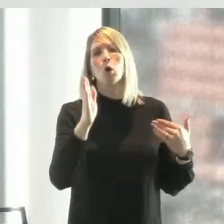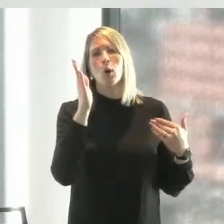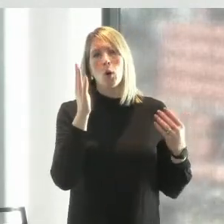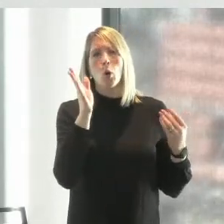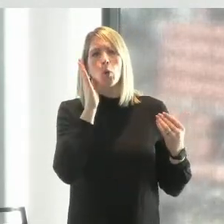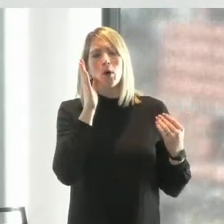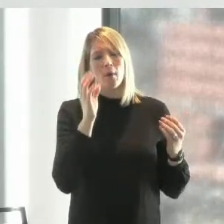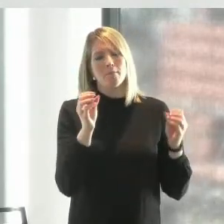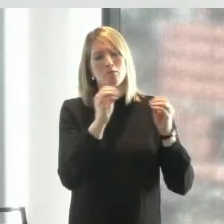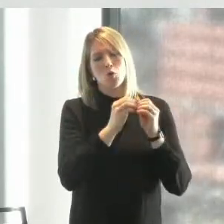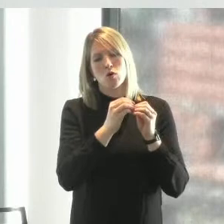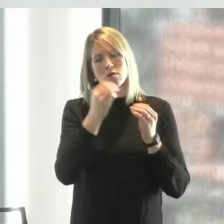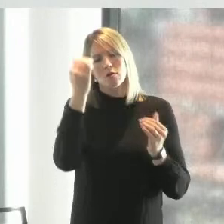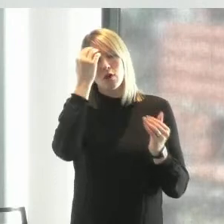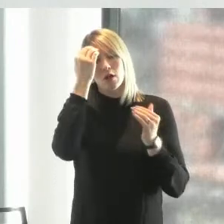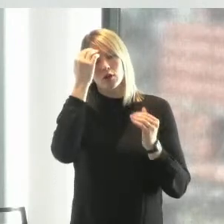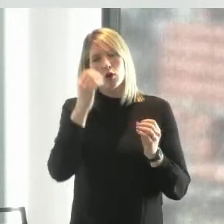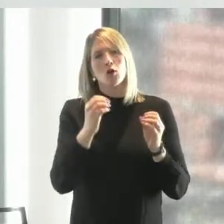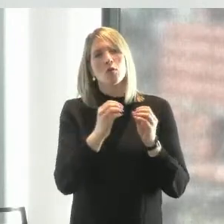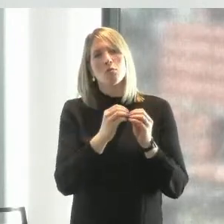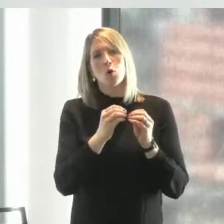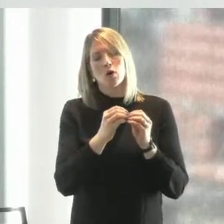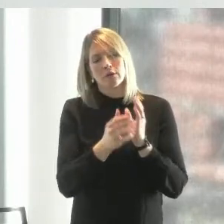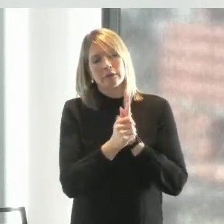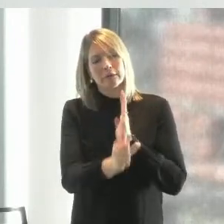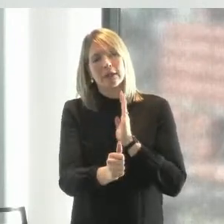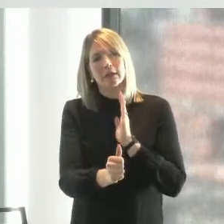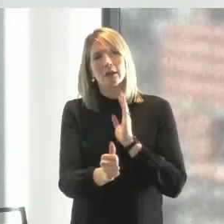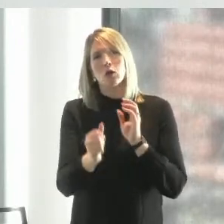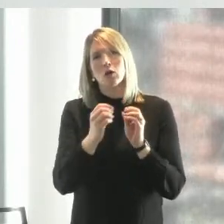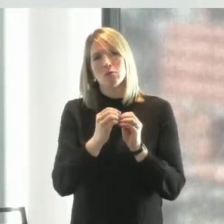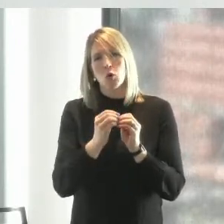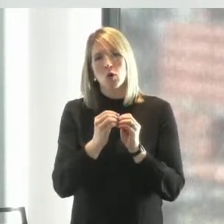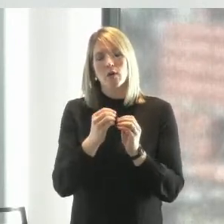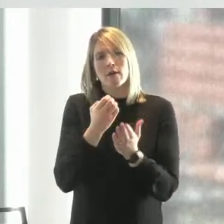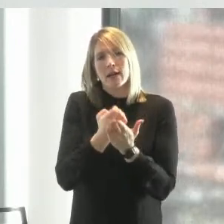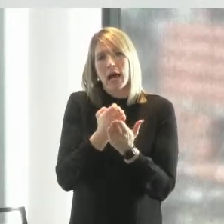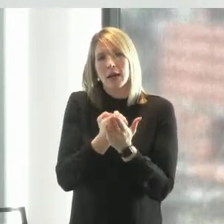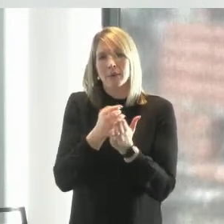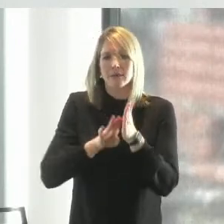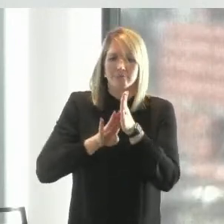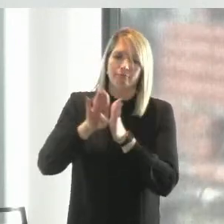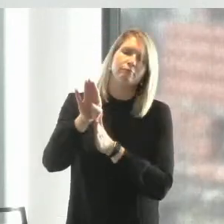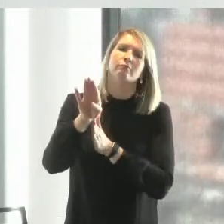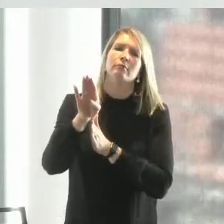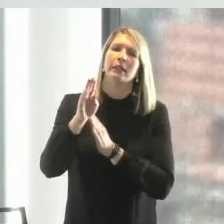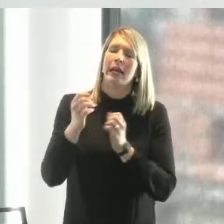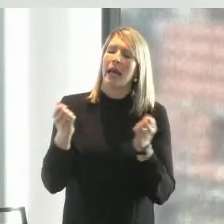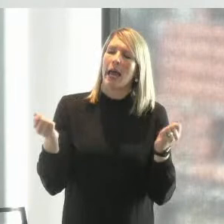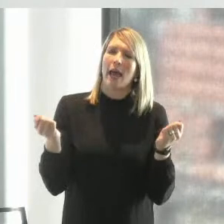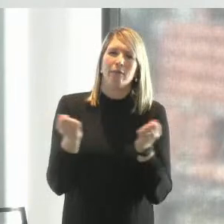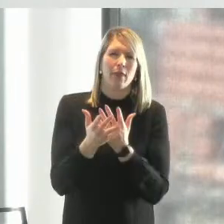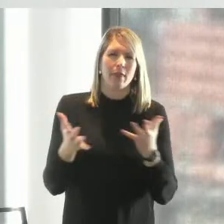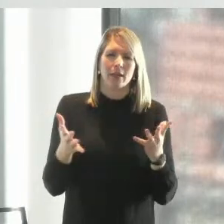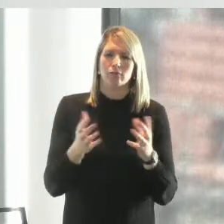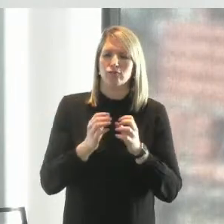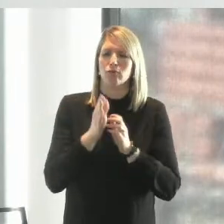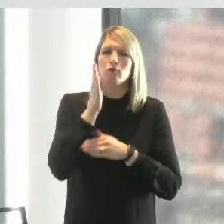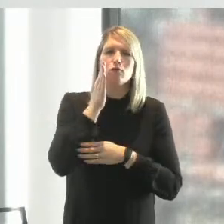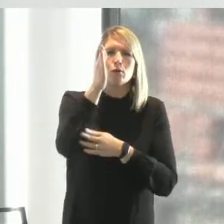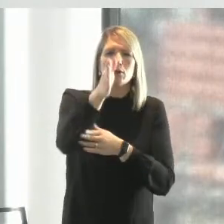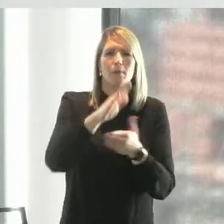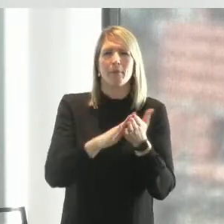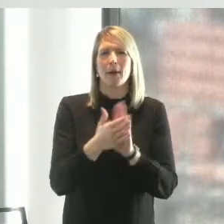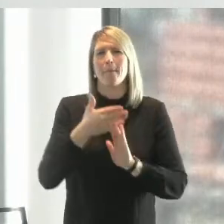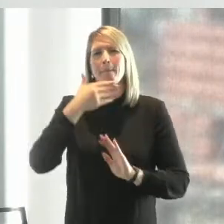our immigration footprint, growing our talent footprint, growing our economic footprint, growing for the benefit of each and every one of